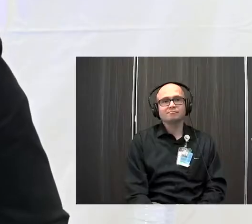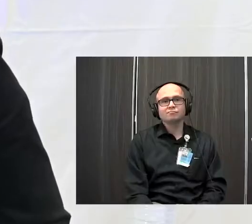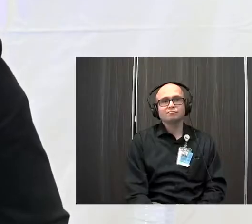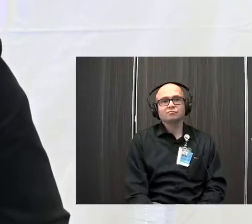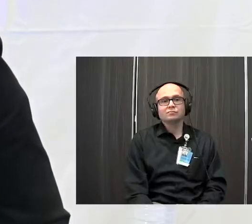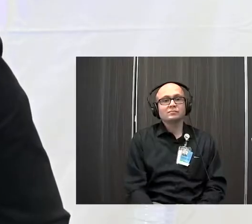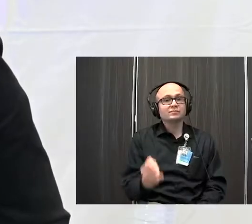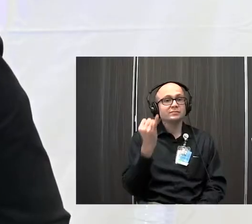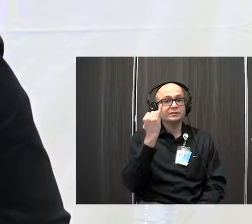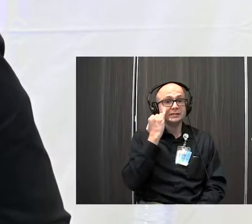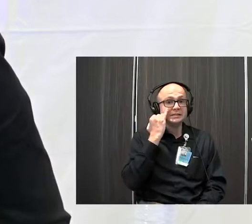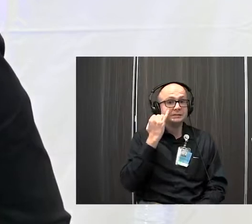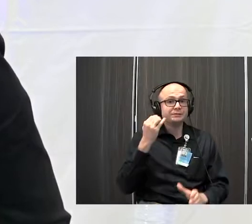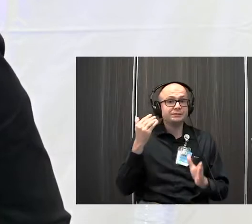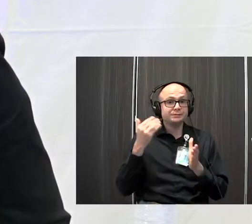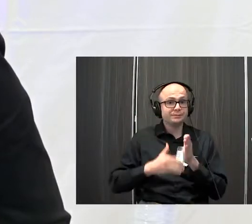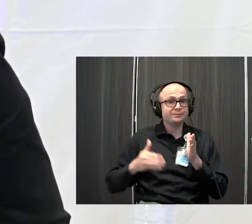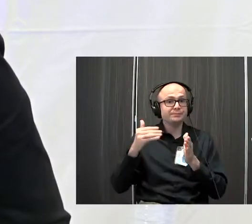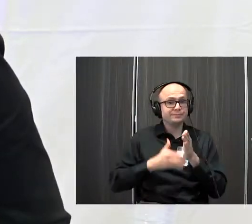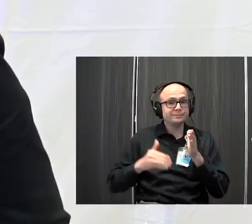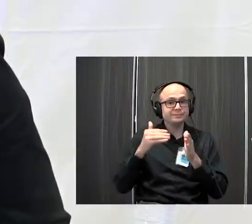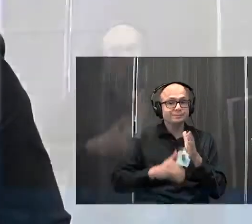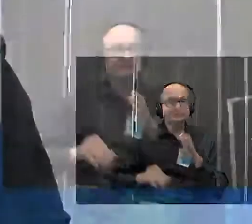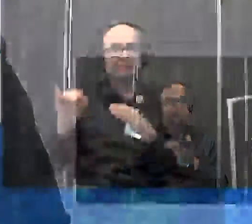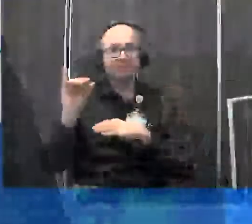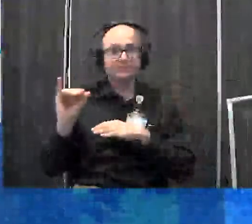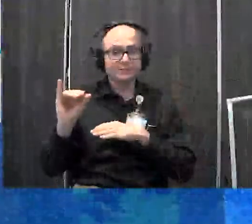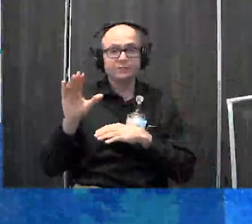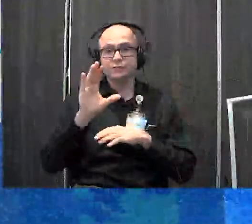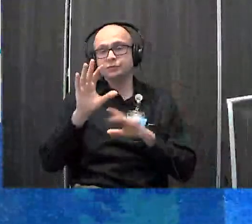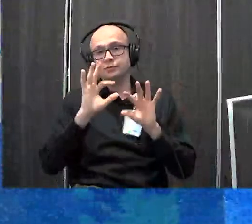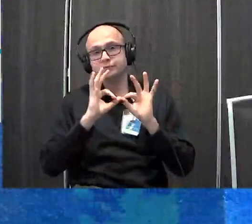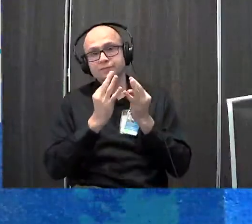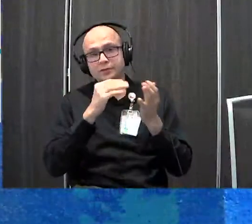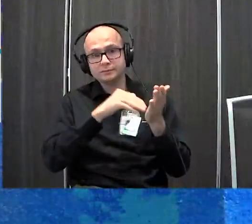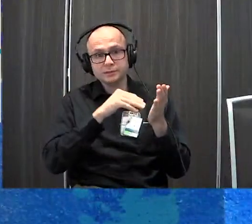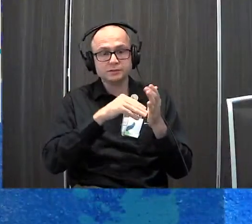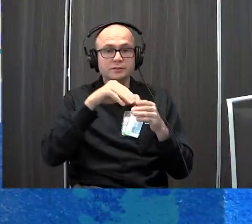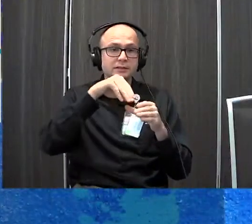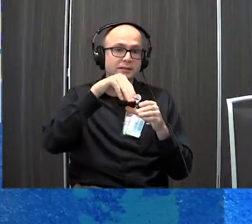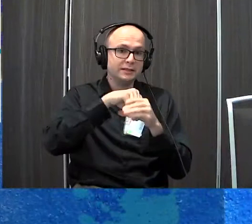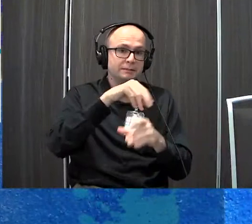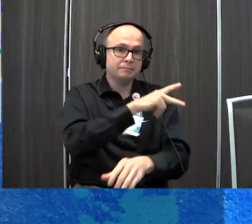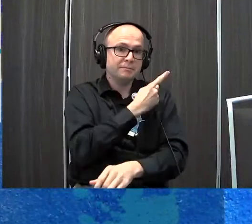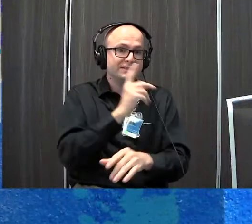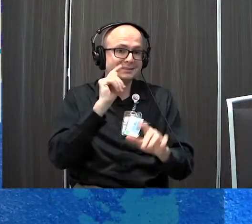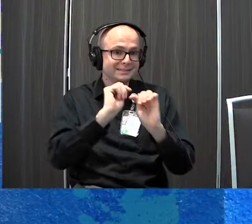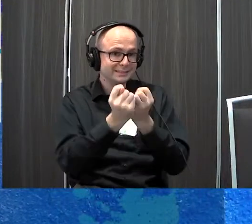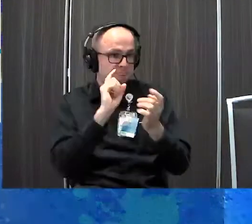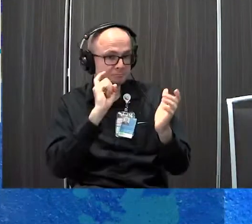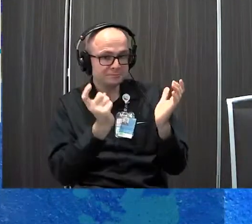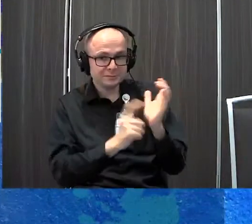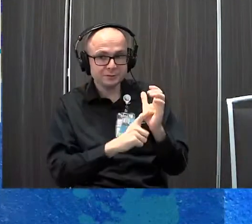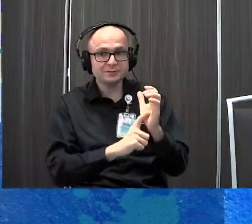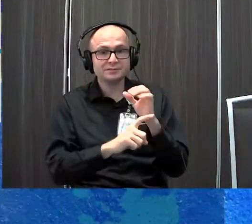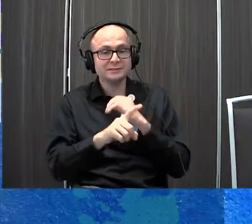If you have either recurrent infections or your pediatrician or inpatient team notices that you have low numbers of